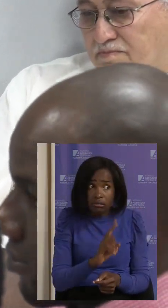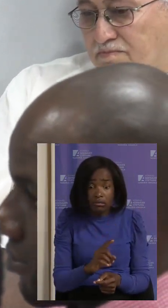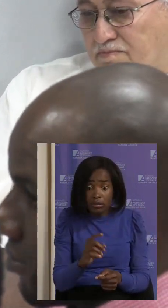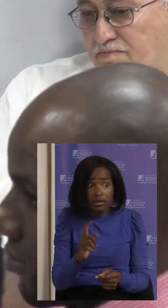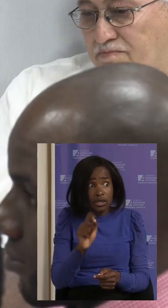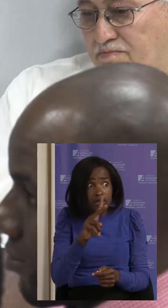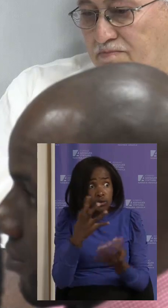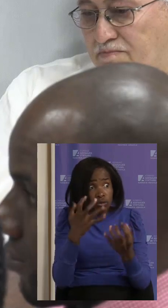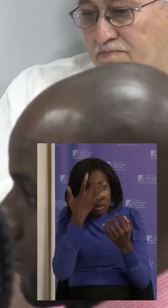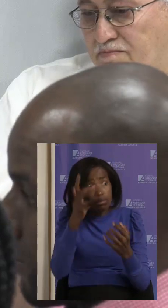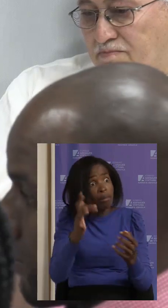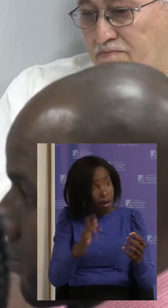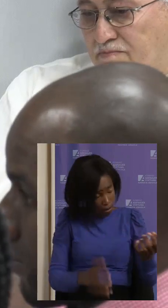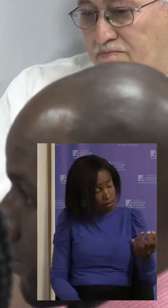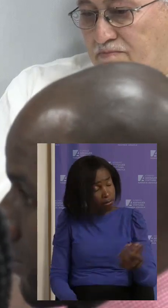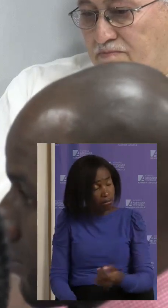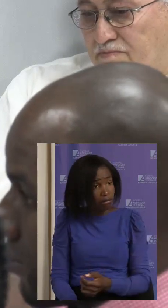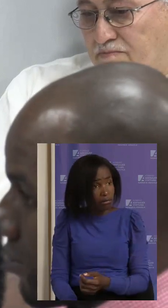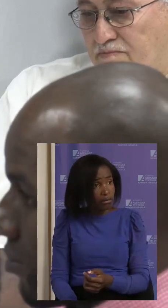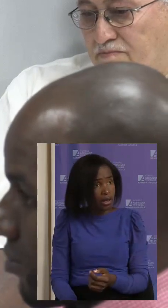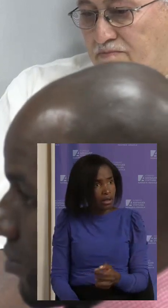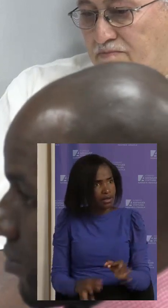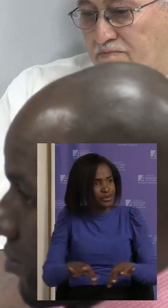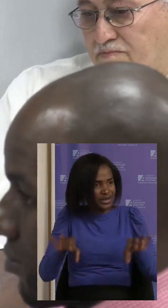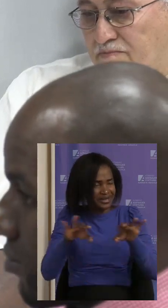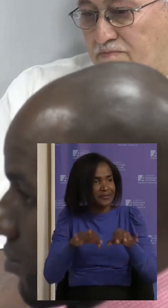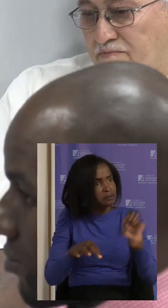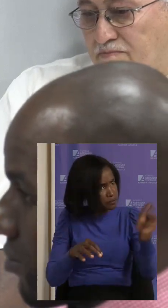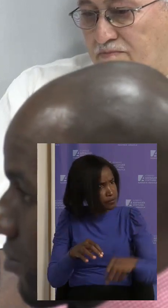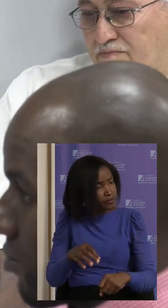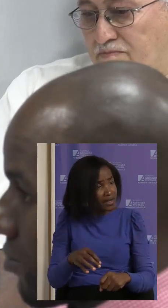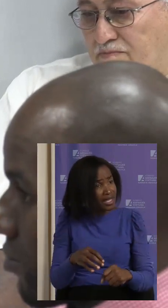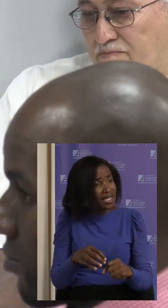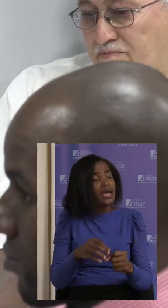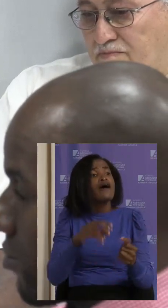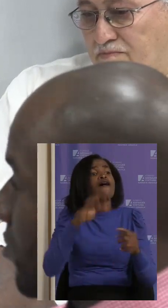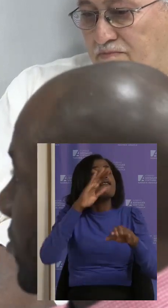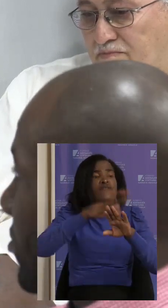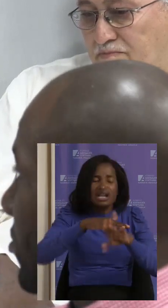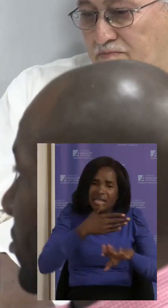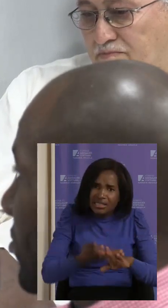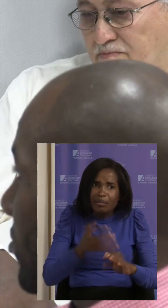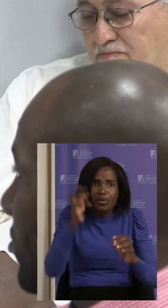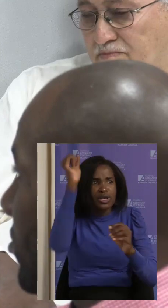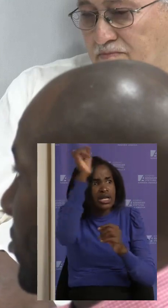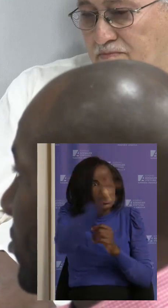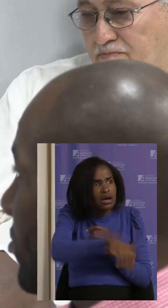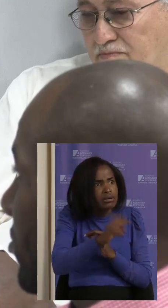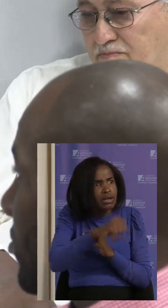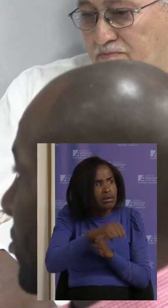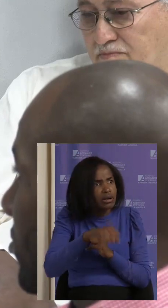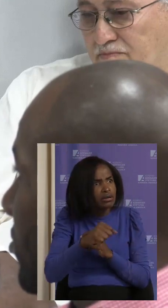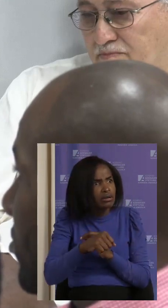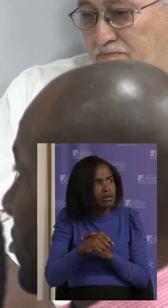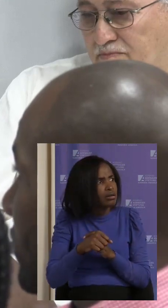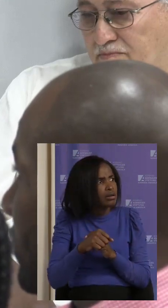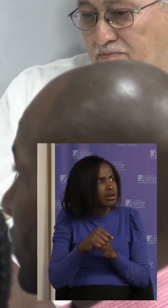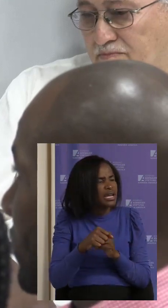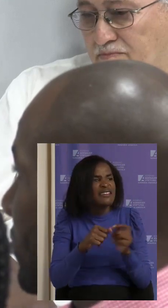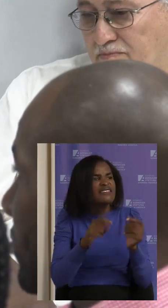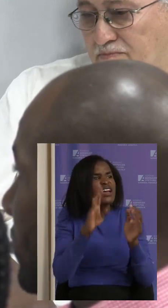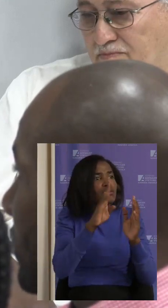there. When there's a half area rate now in the higher education, then they say, no, let them go